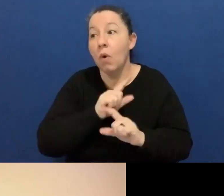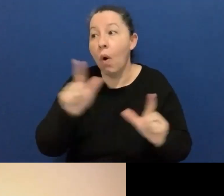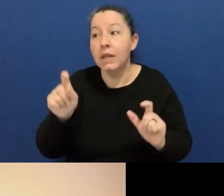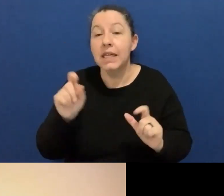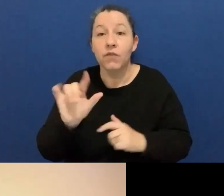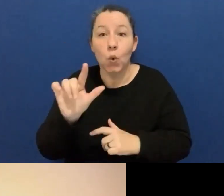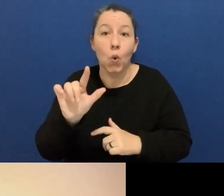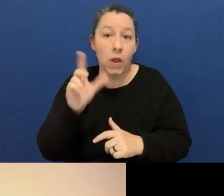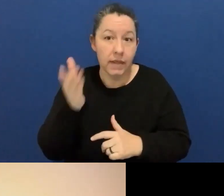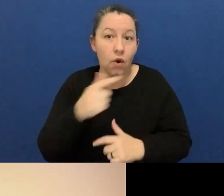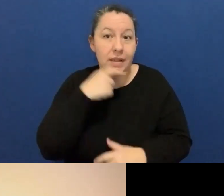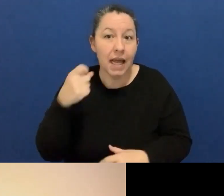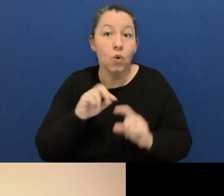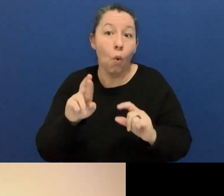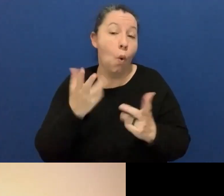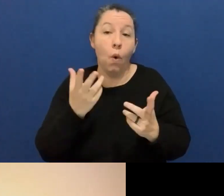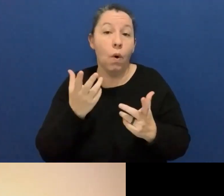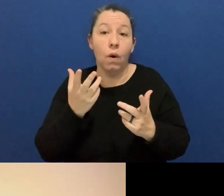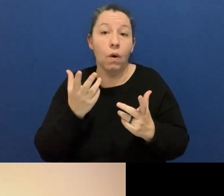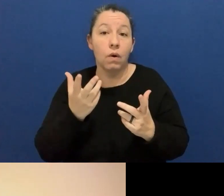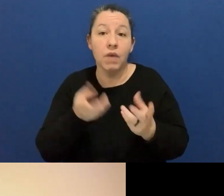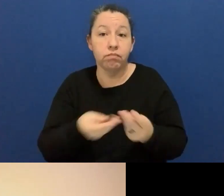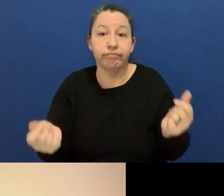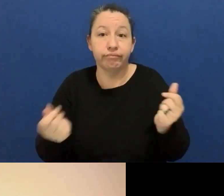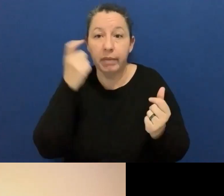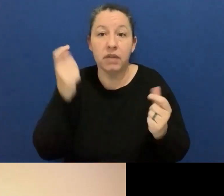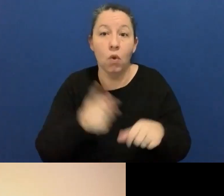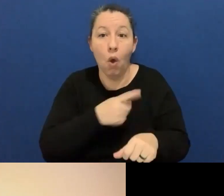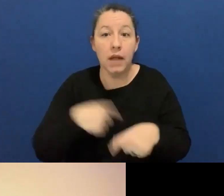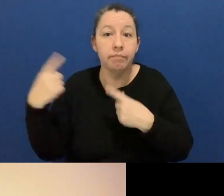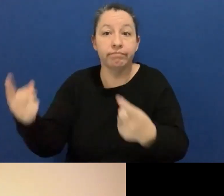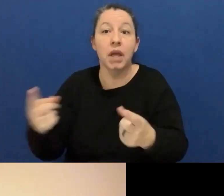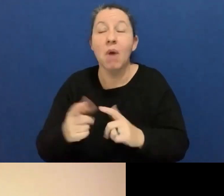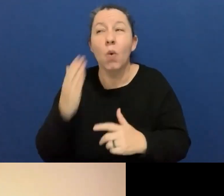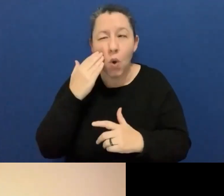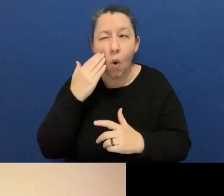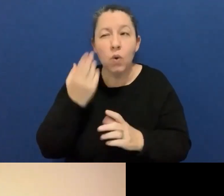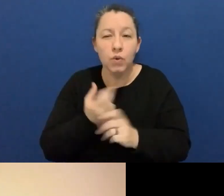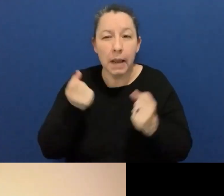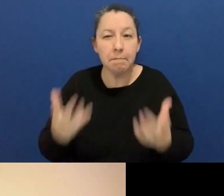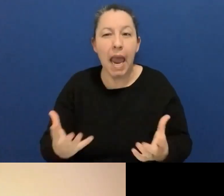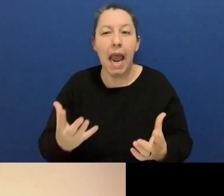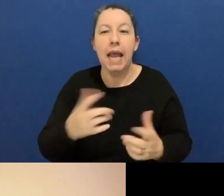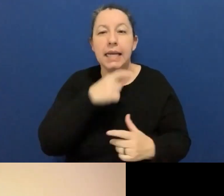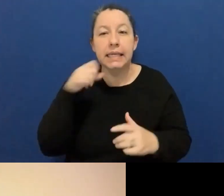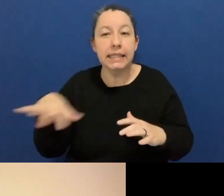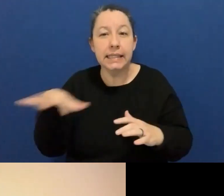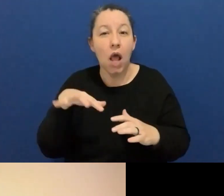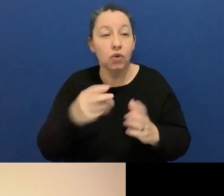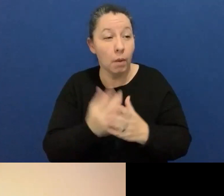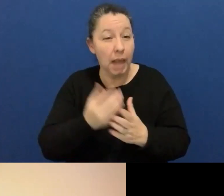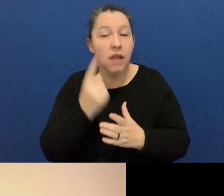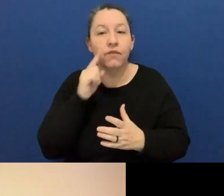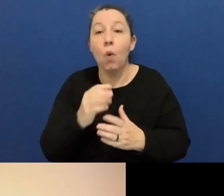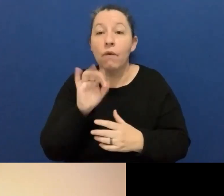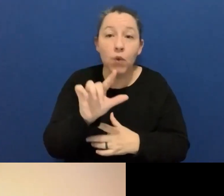a large amount of time. We do know that they were using a lot of desert plants for fuel and for burning things, and also then